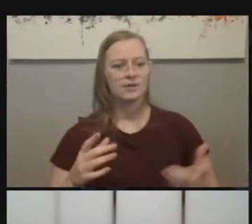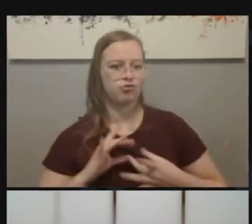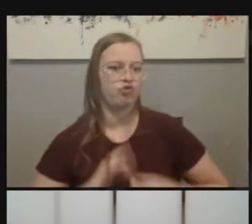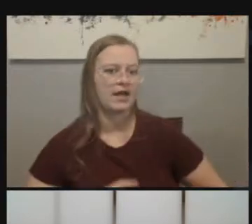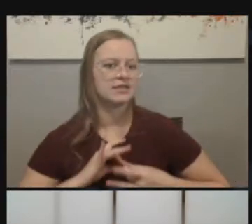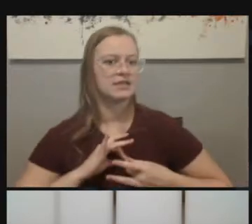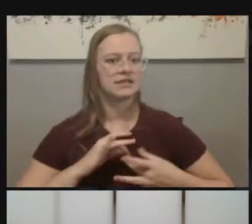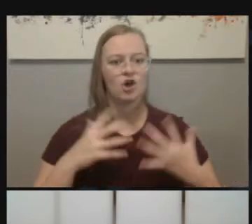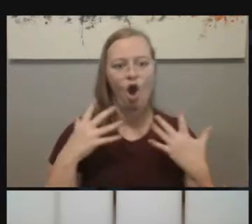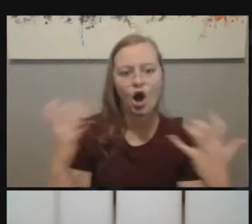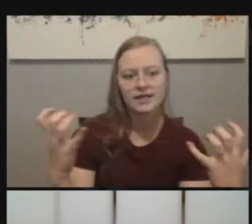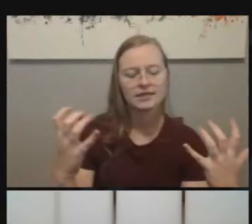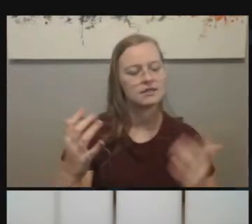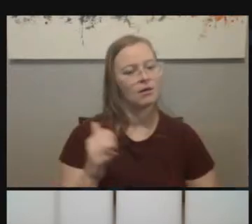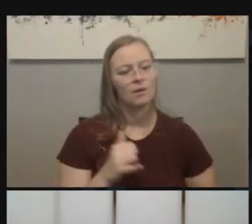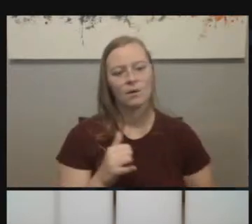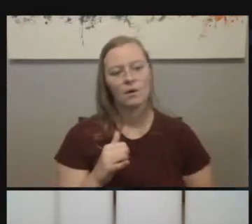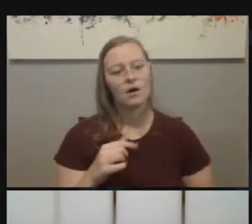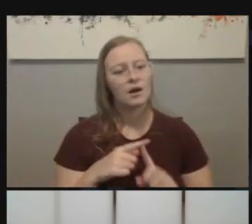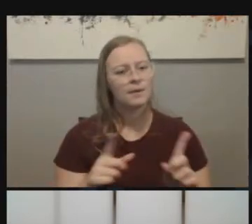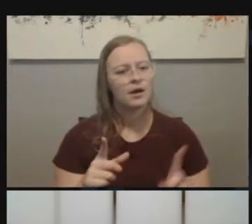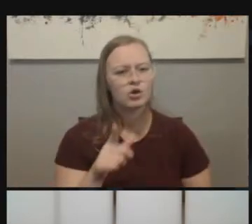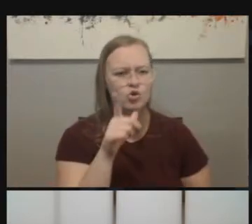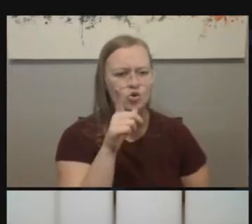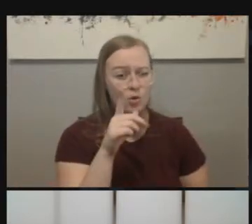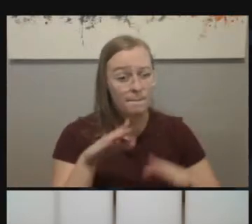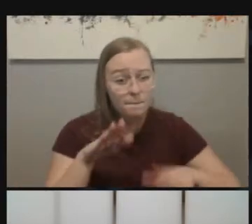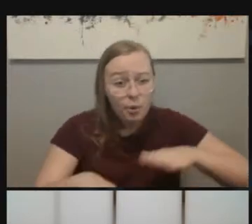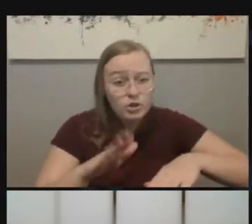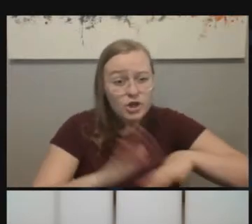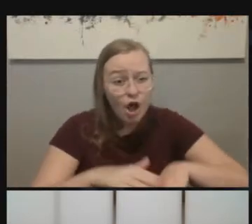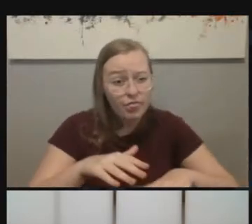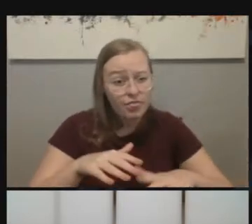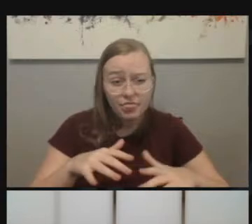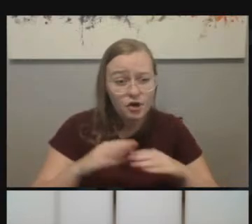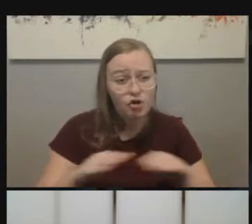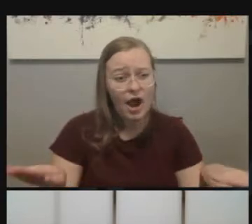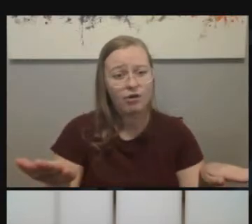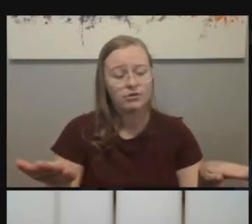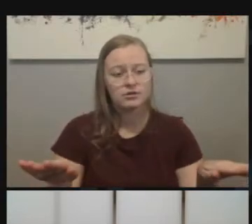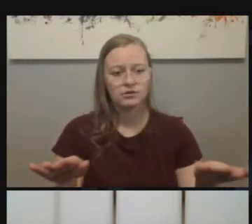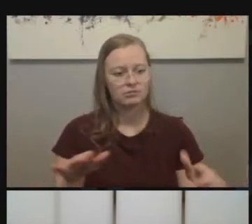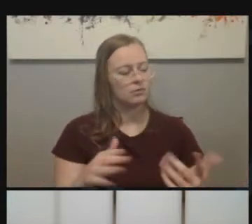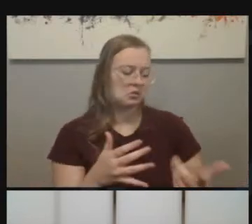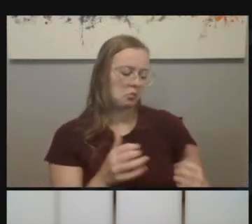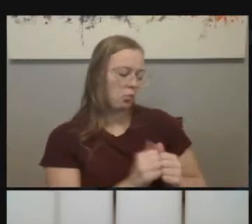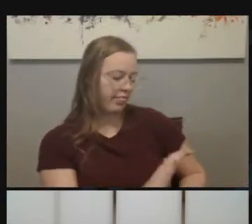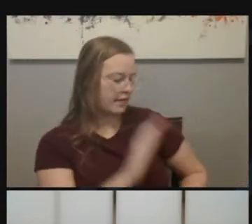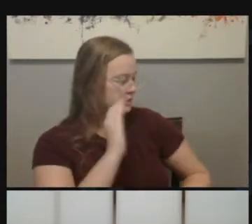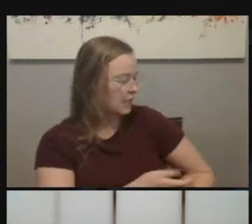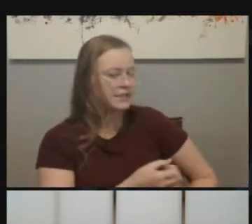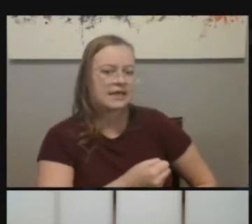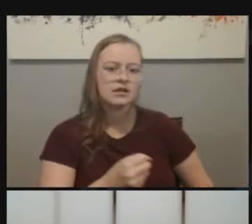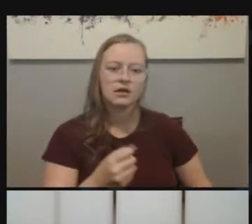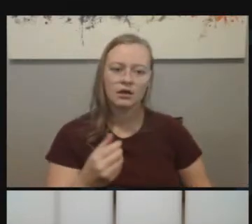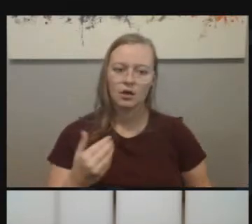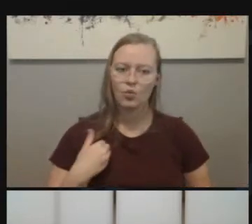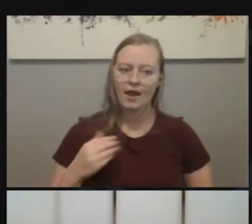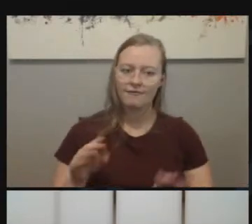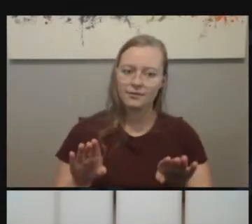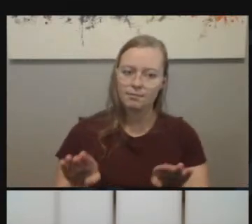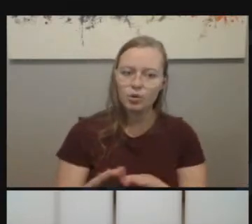audience, but boots on the ground. In addition to the boots of his sons, we have the boots of